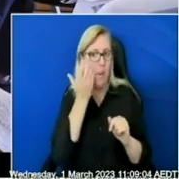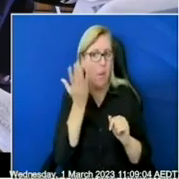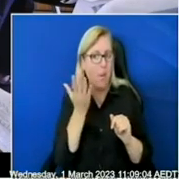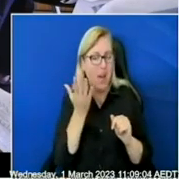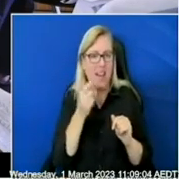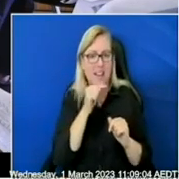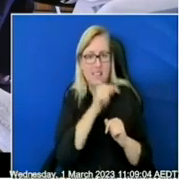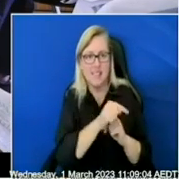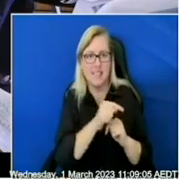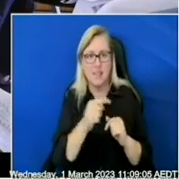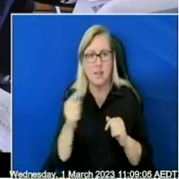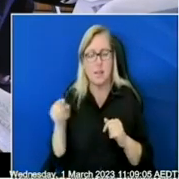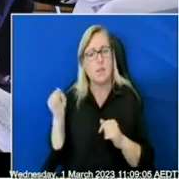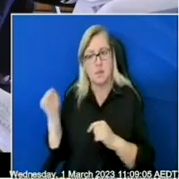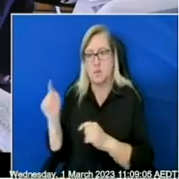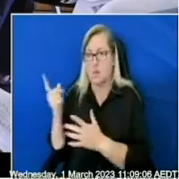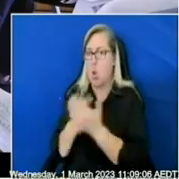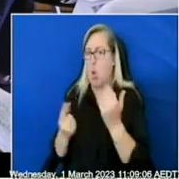was 50.